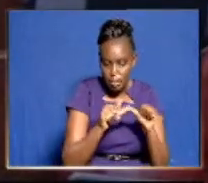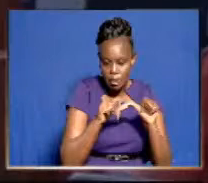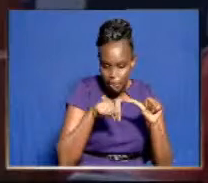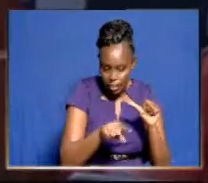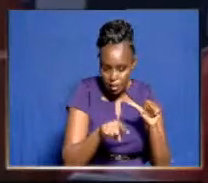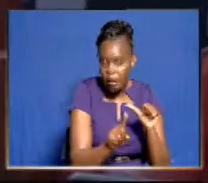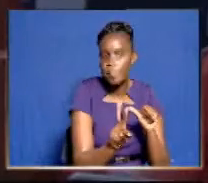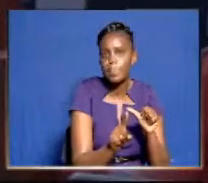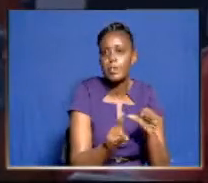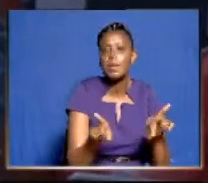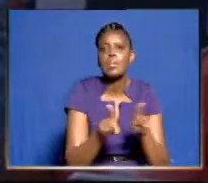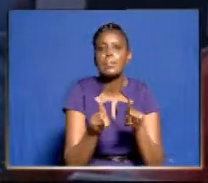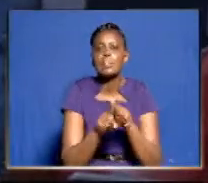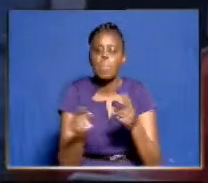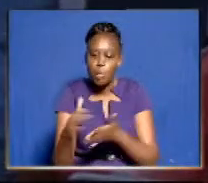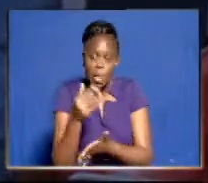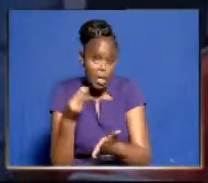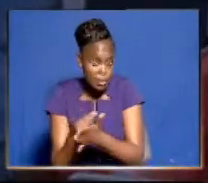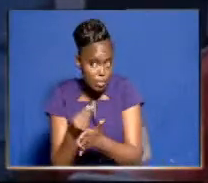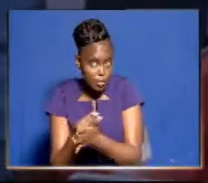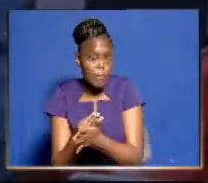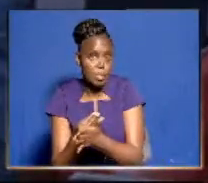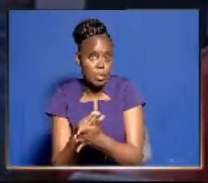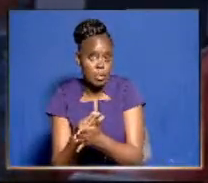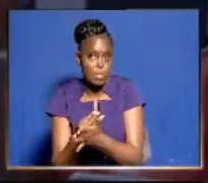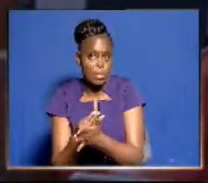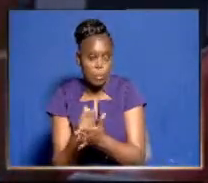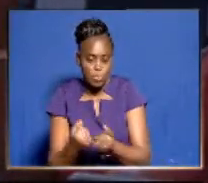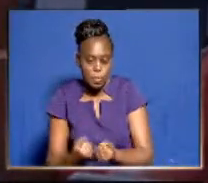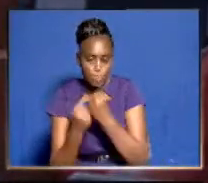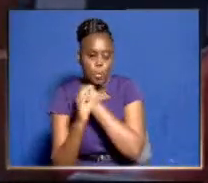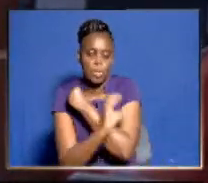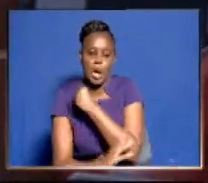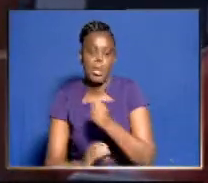itself, but also generate revenue for this country.